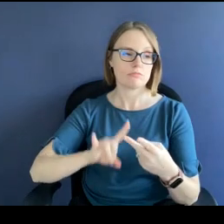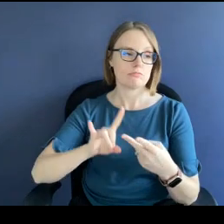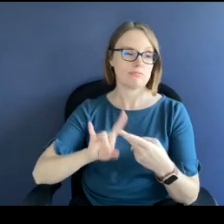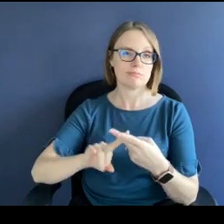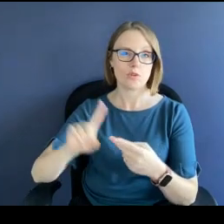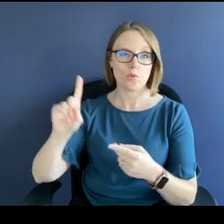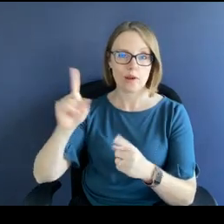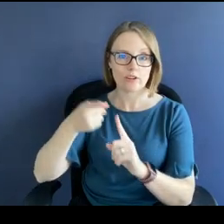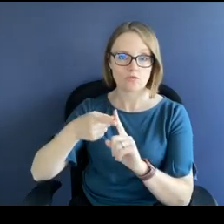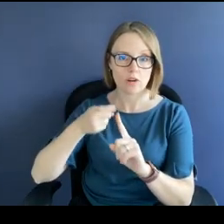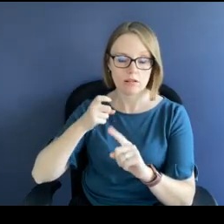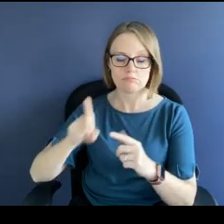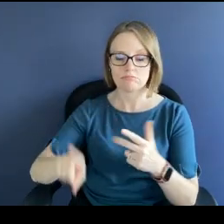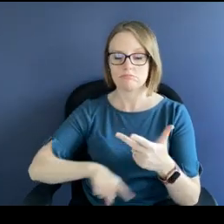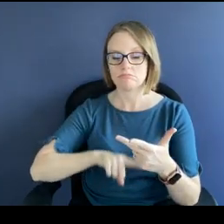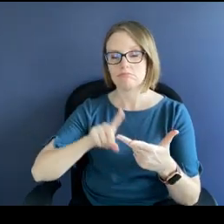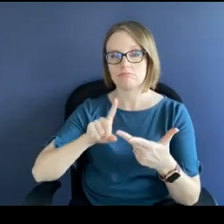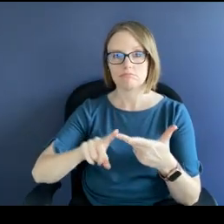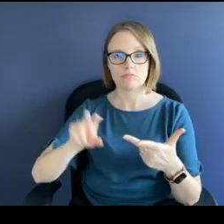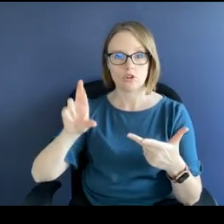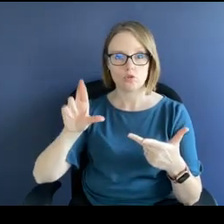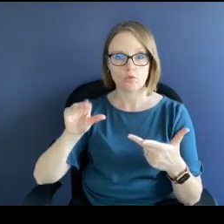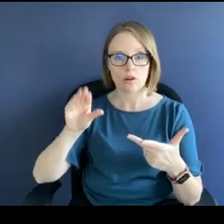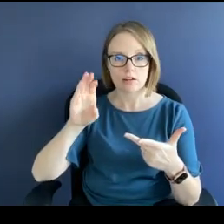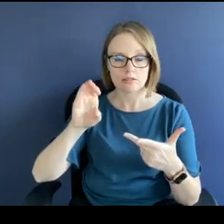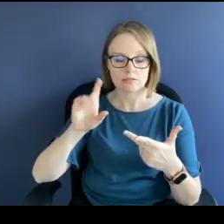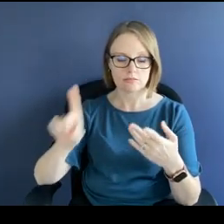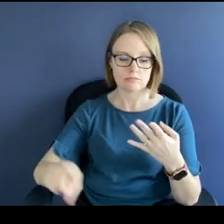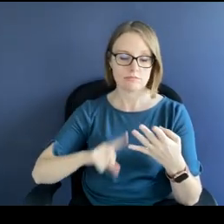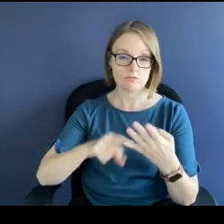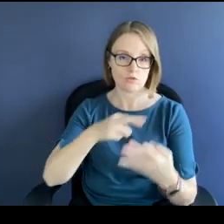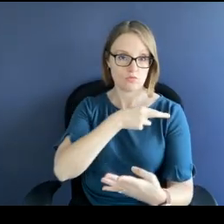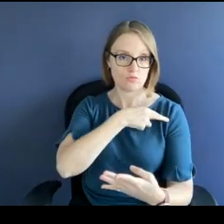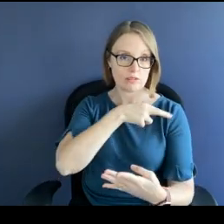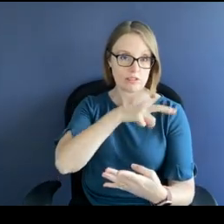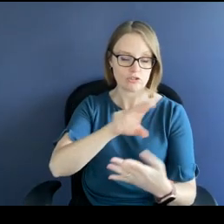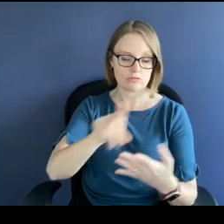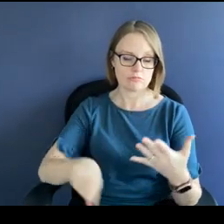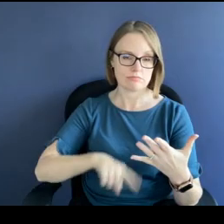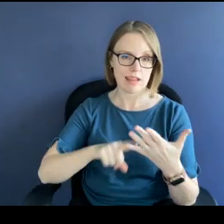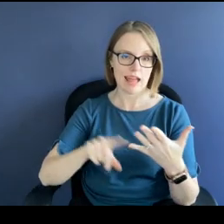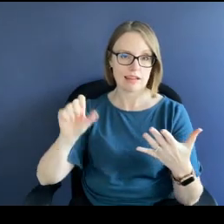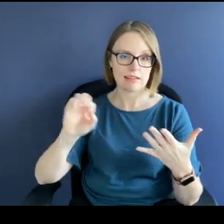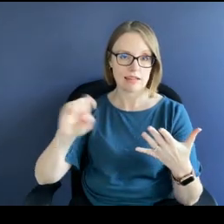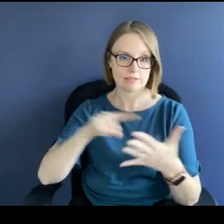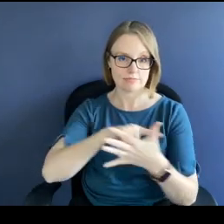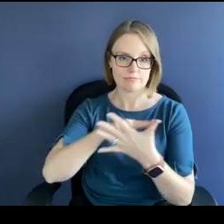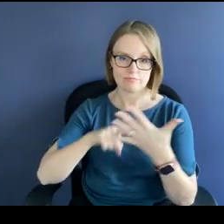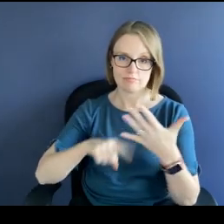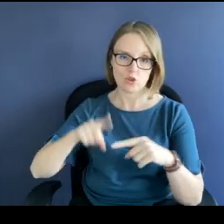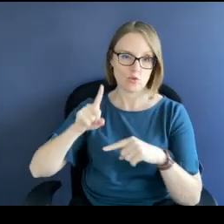national origin, race, religion, and sex.